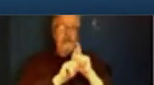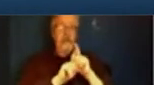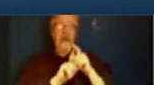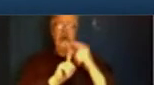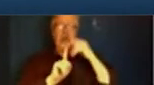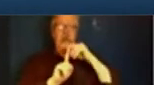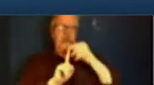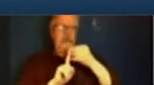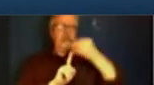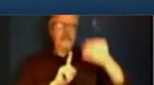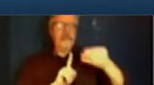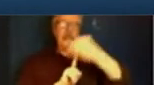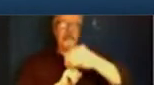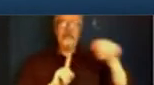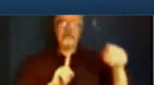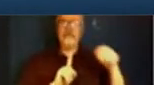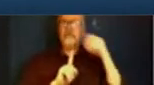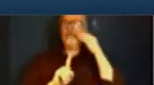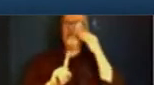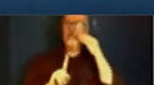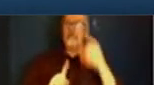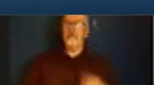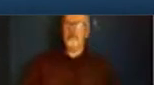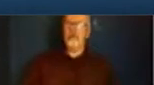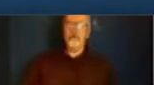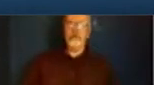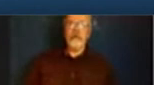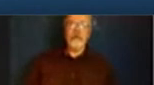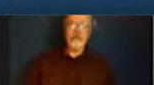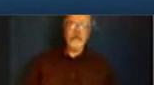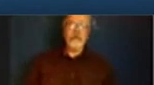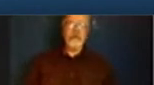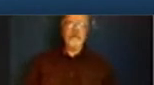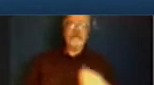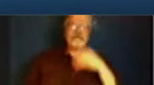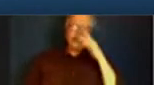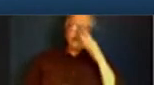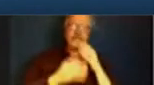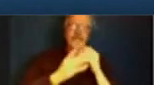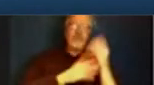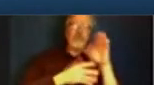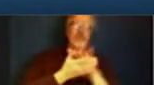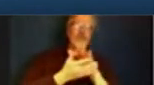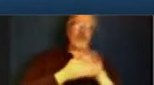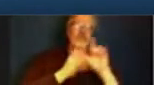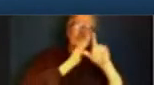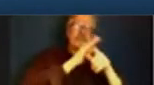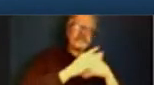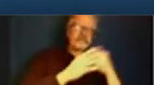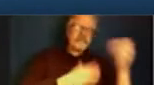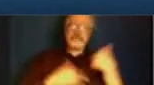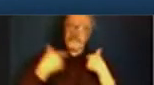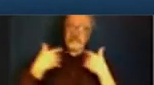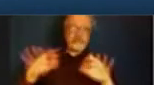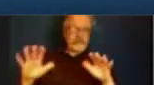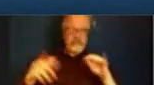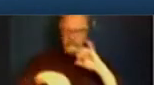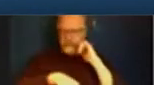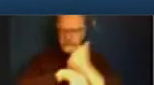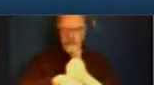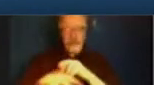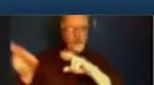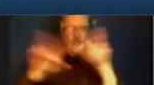of quarantines largely throughout the school. So we think we have that capability today. It has been significantly